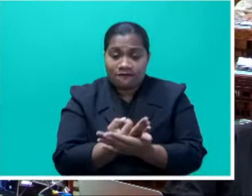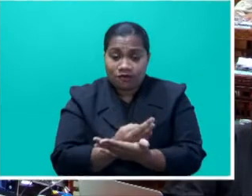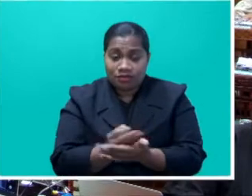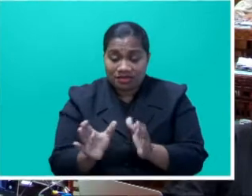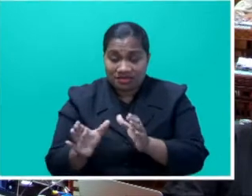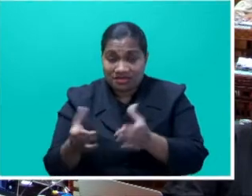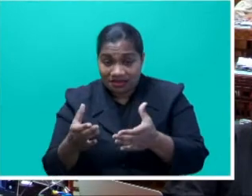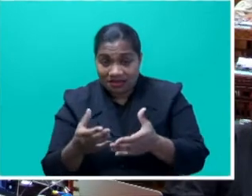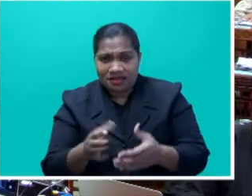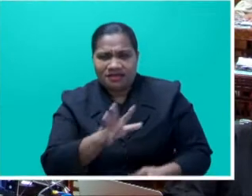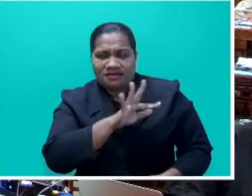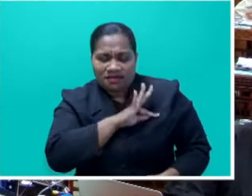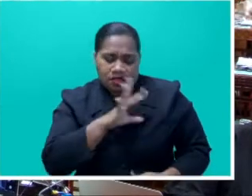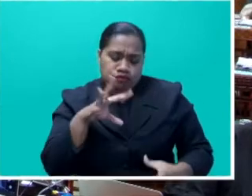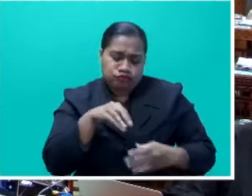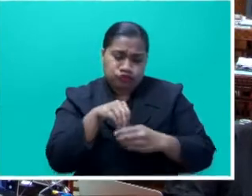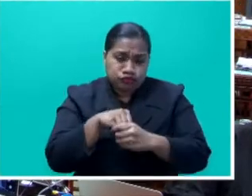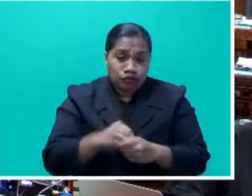total of